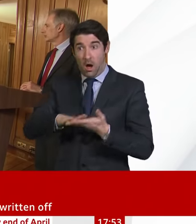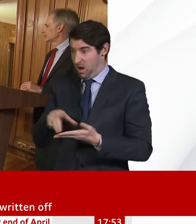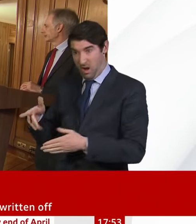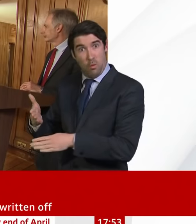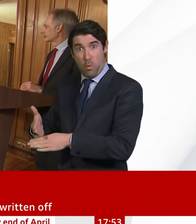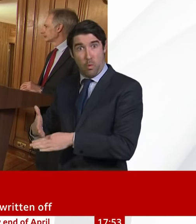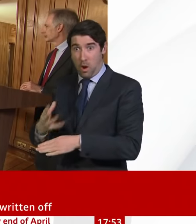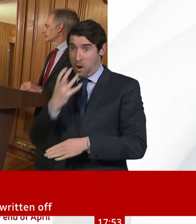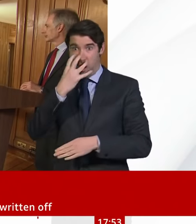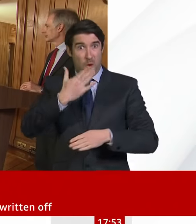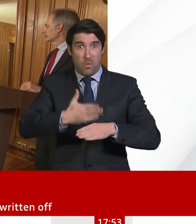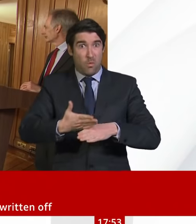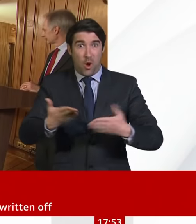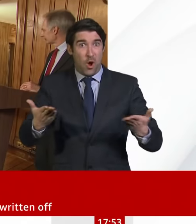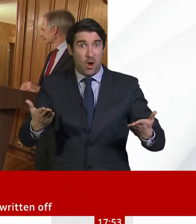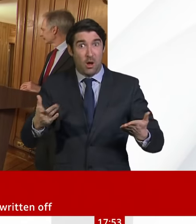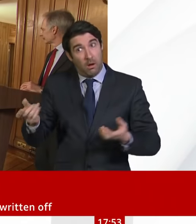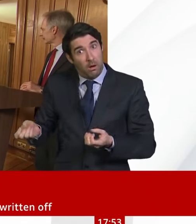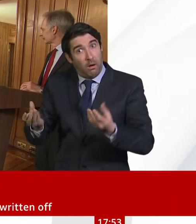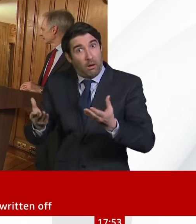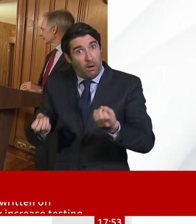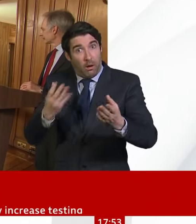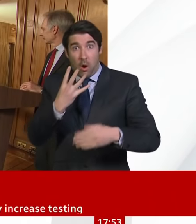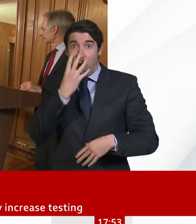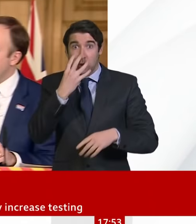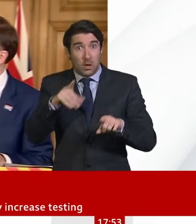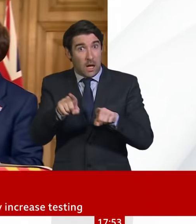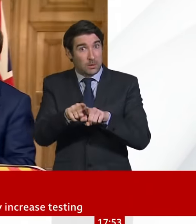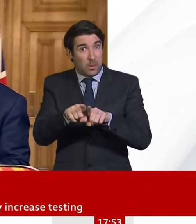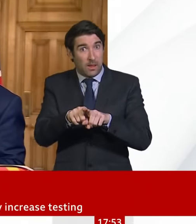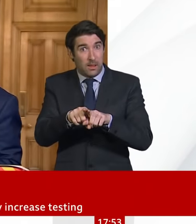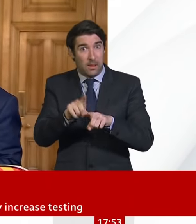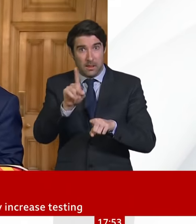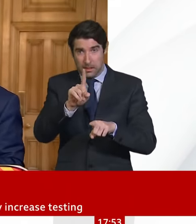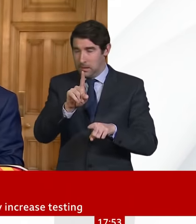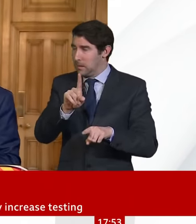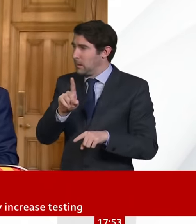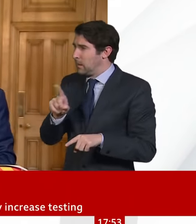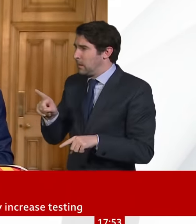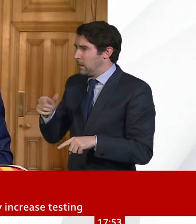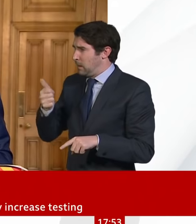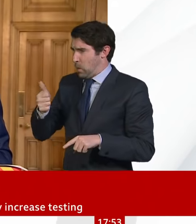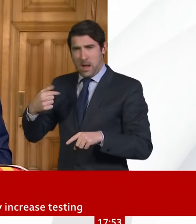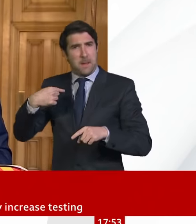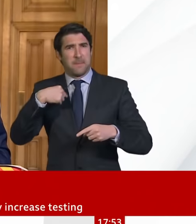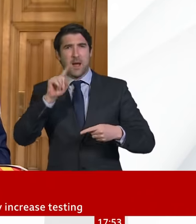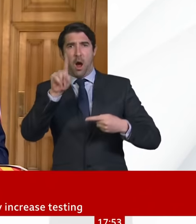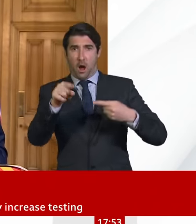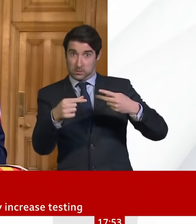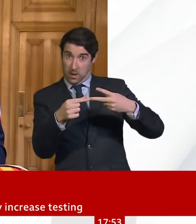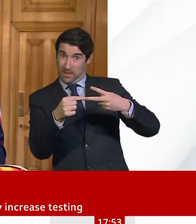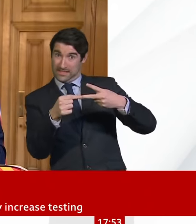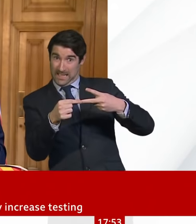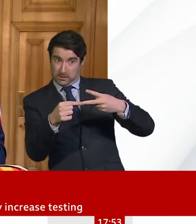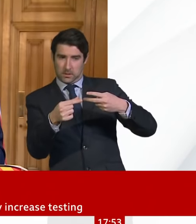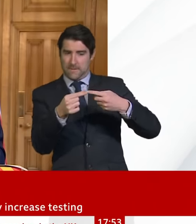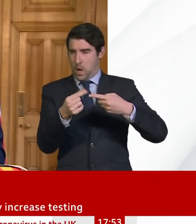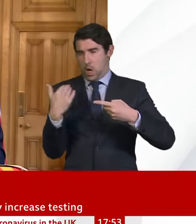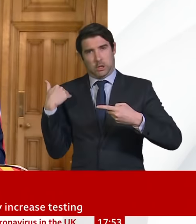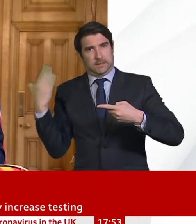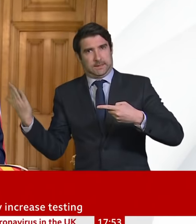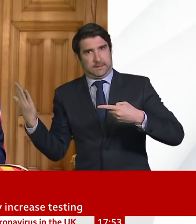out? Well, if I answer the second part of that question, then cast over for the first, we have a